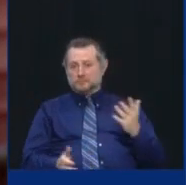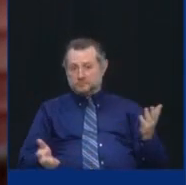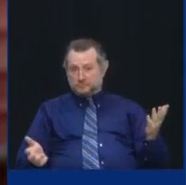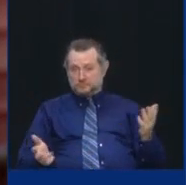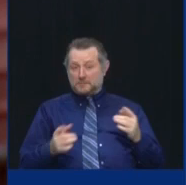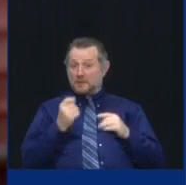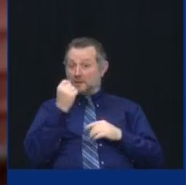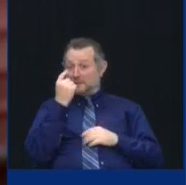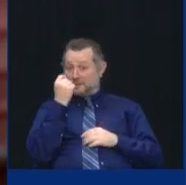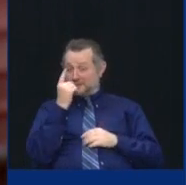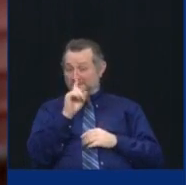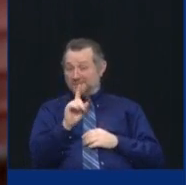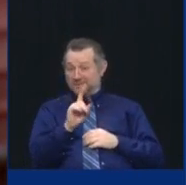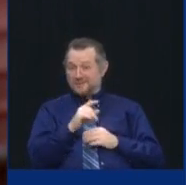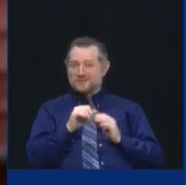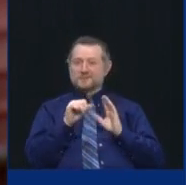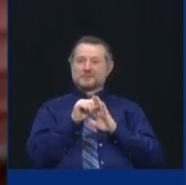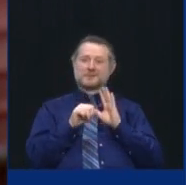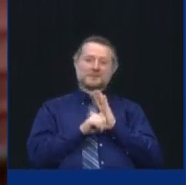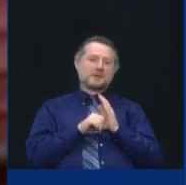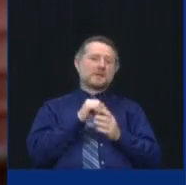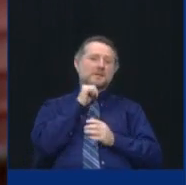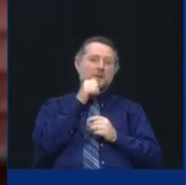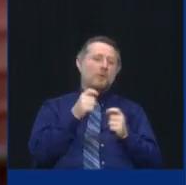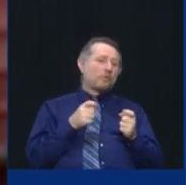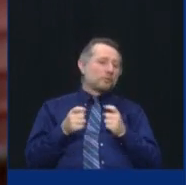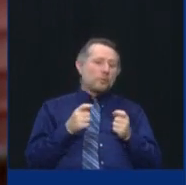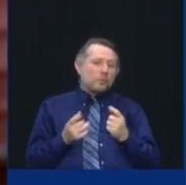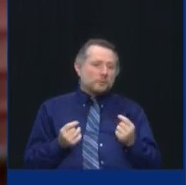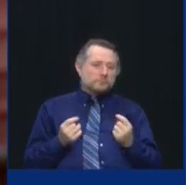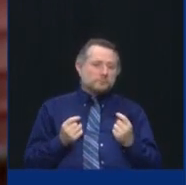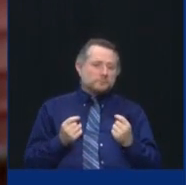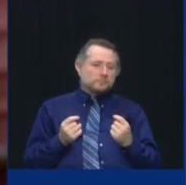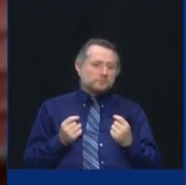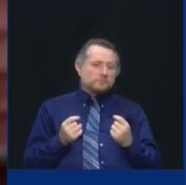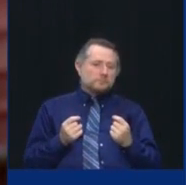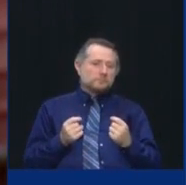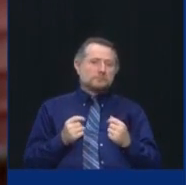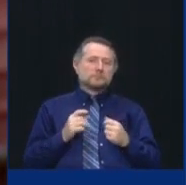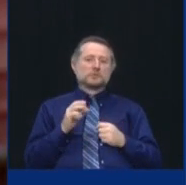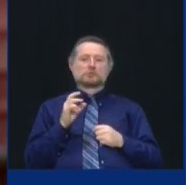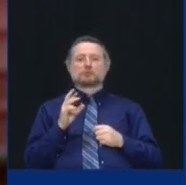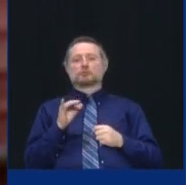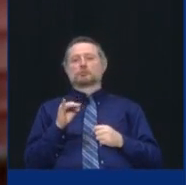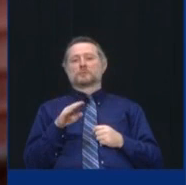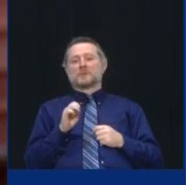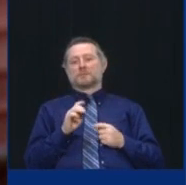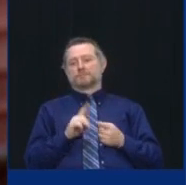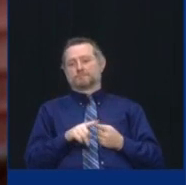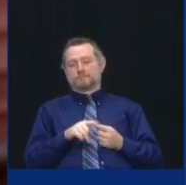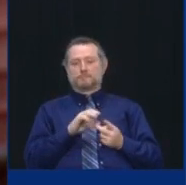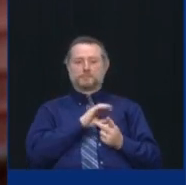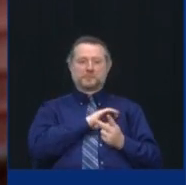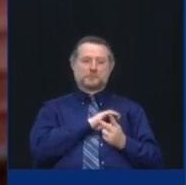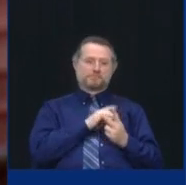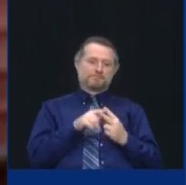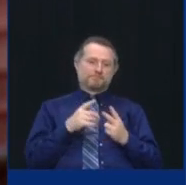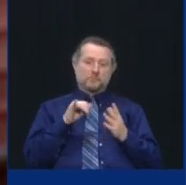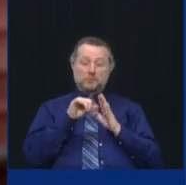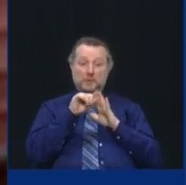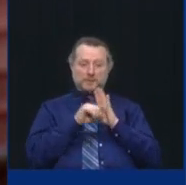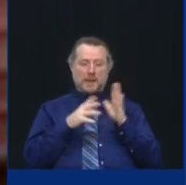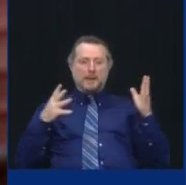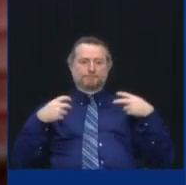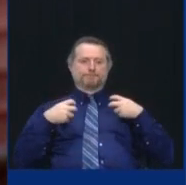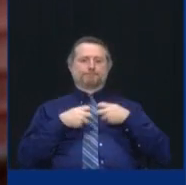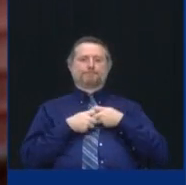what the state does not control is crime and policing. And whatever we